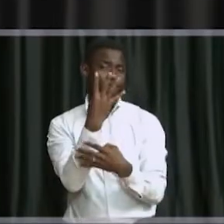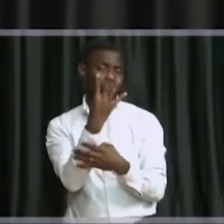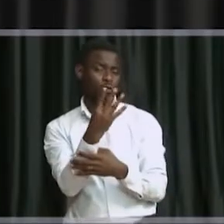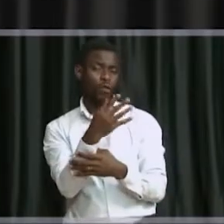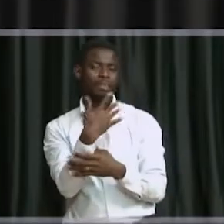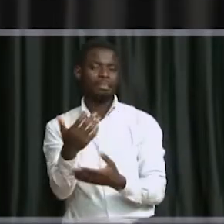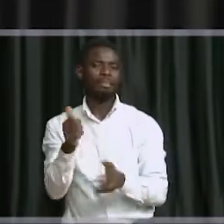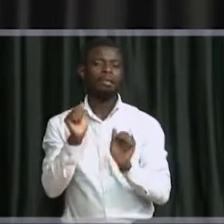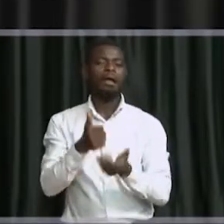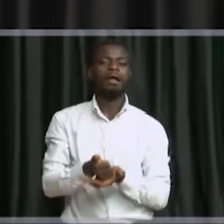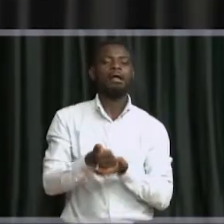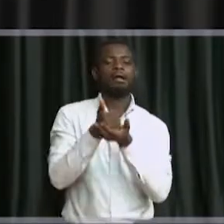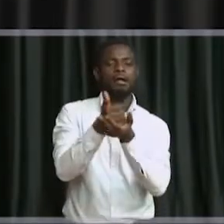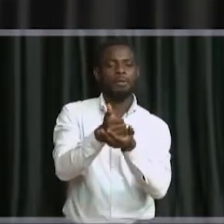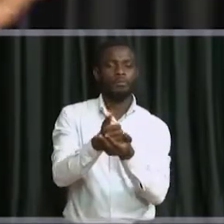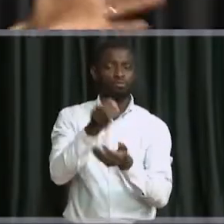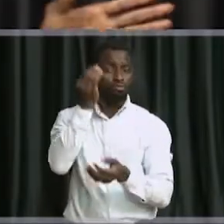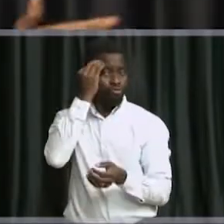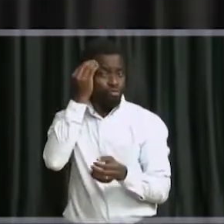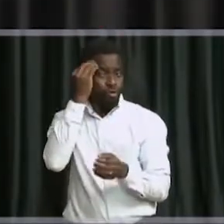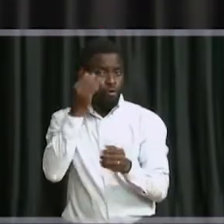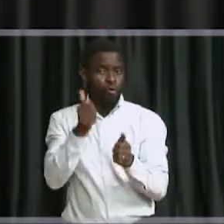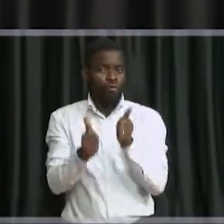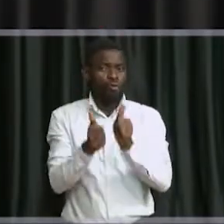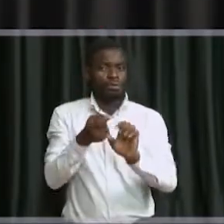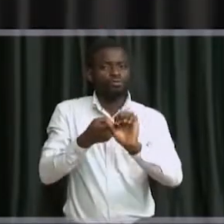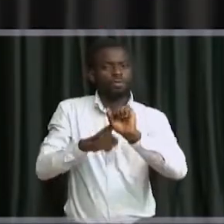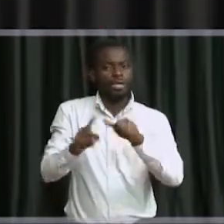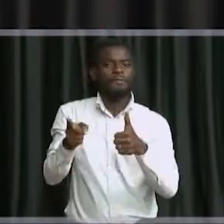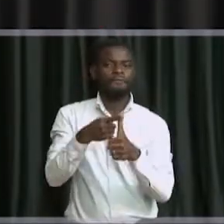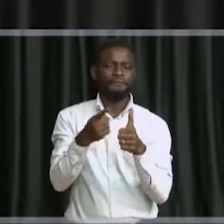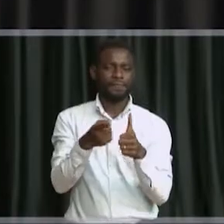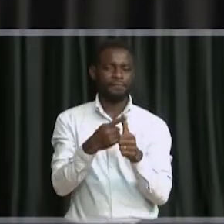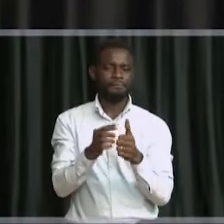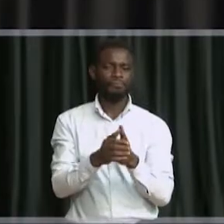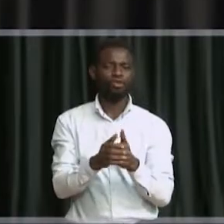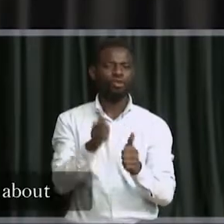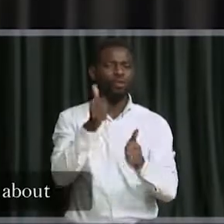I'd be home. So, let's